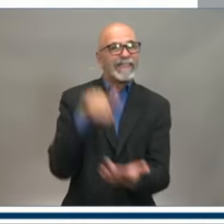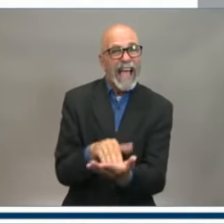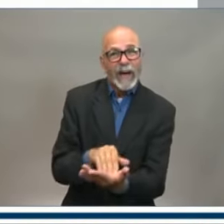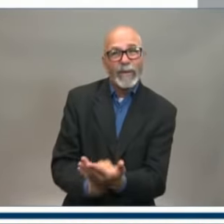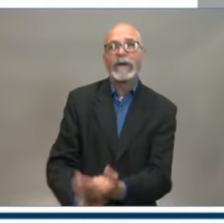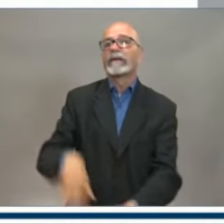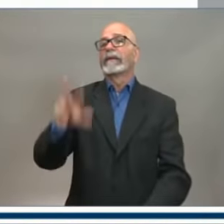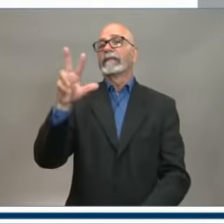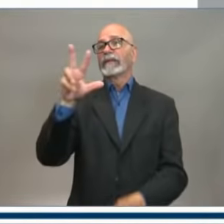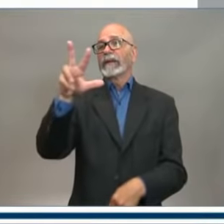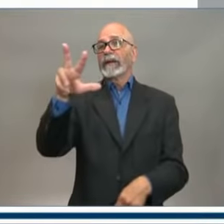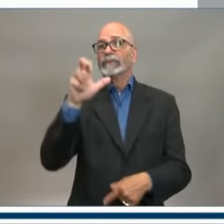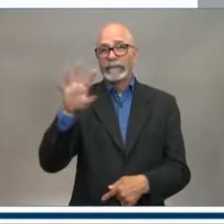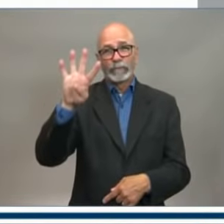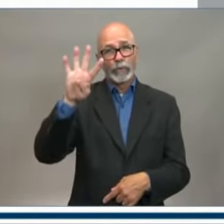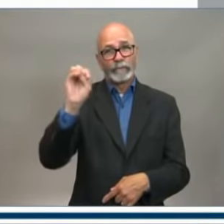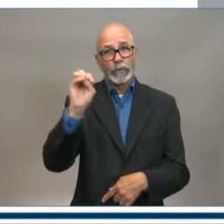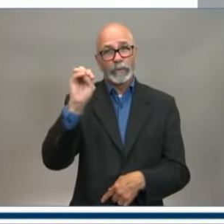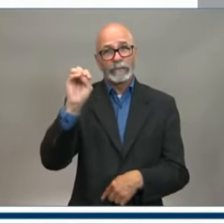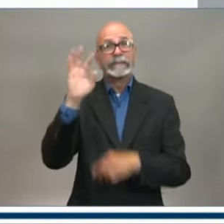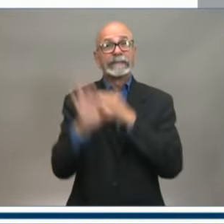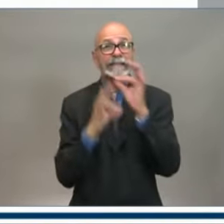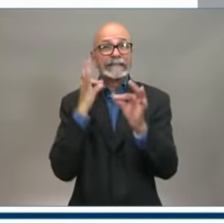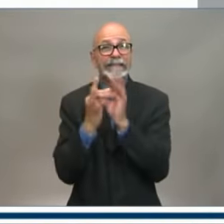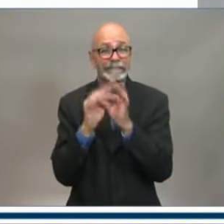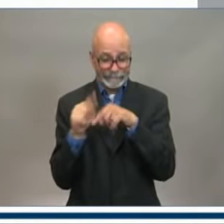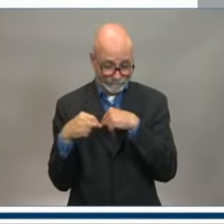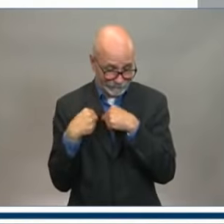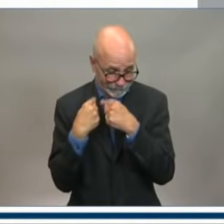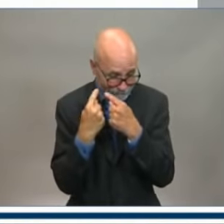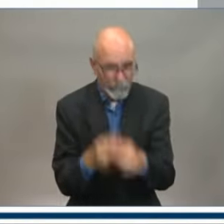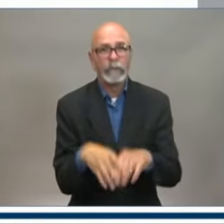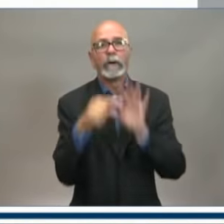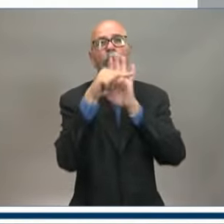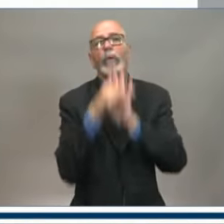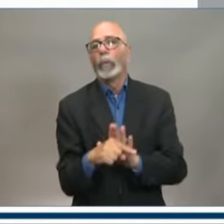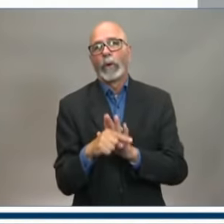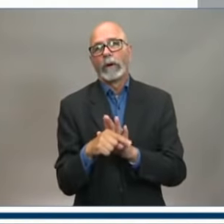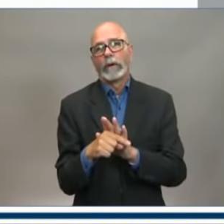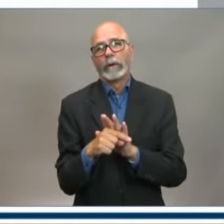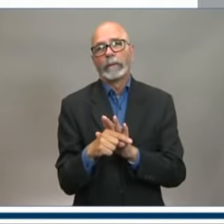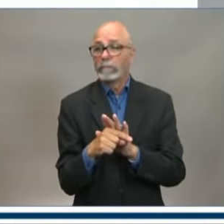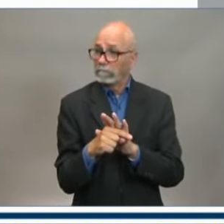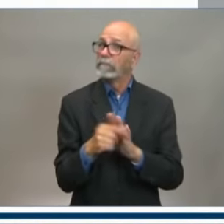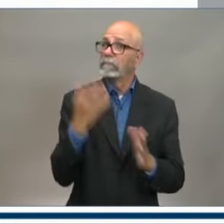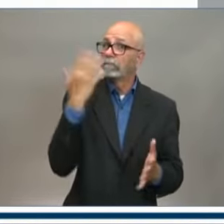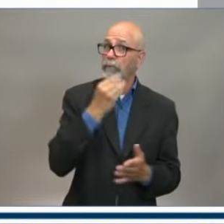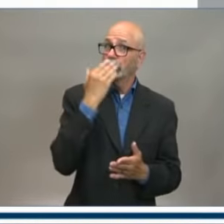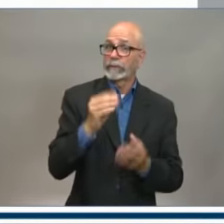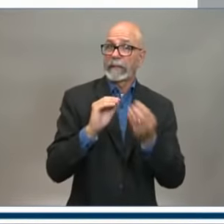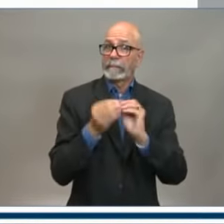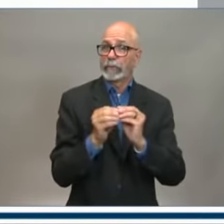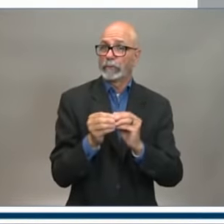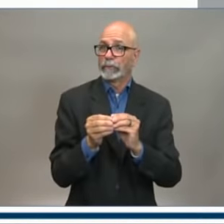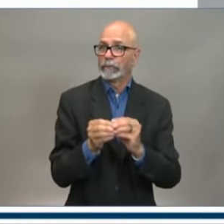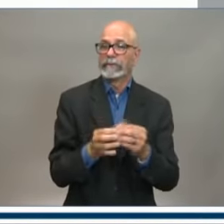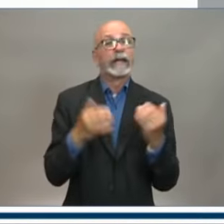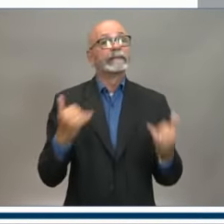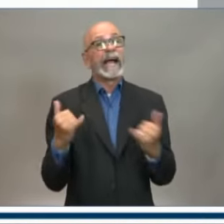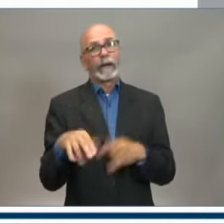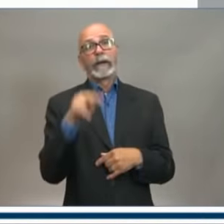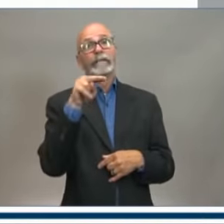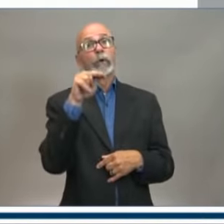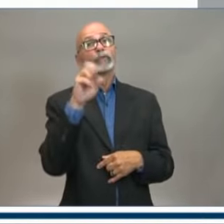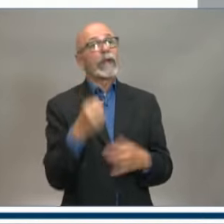43,340 Nova Scotians who have been tested and received negative results. As I said yesterday, the Nova Scotia Health Authority started offering